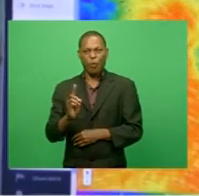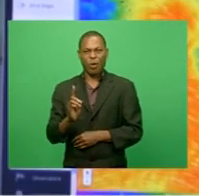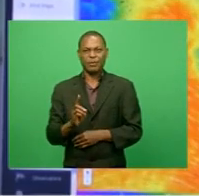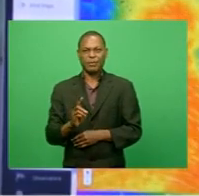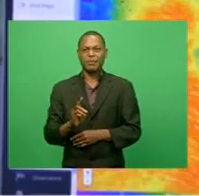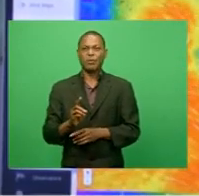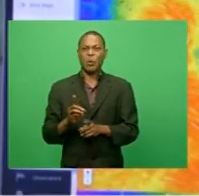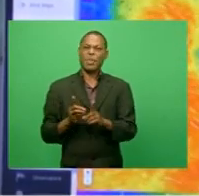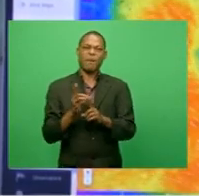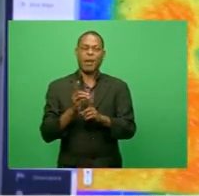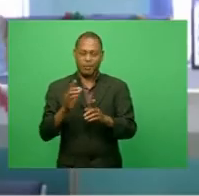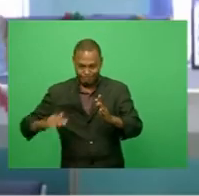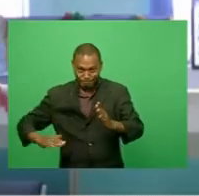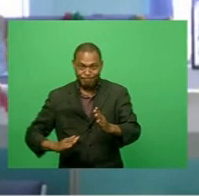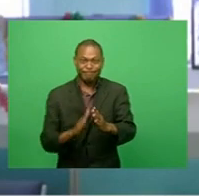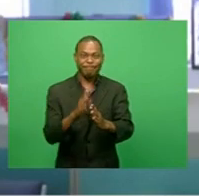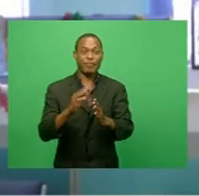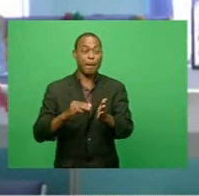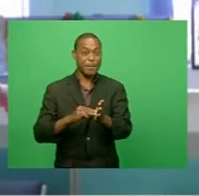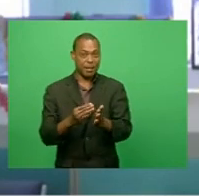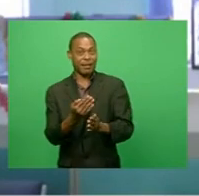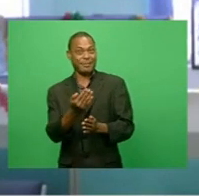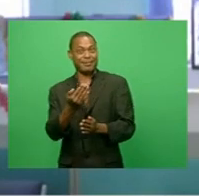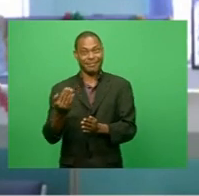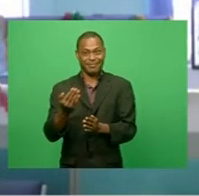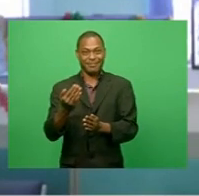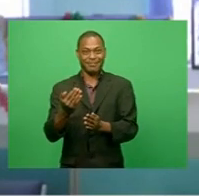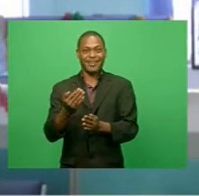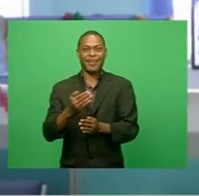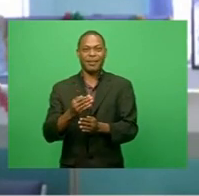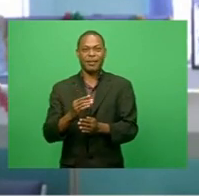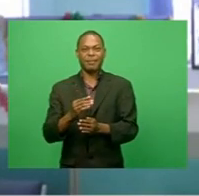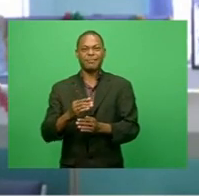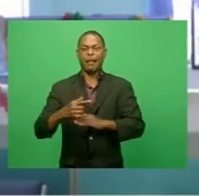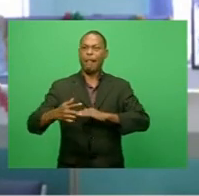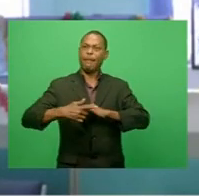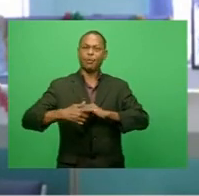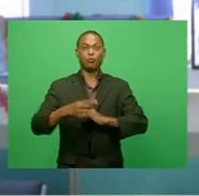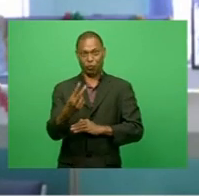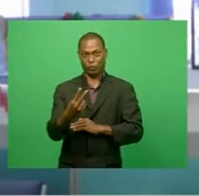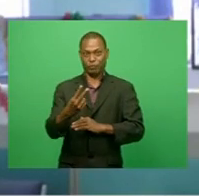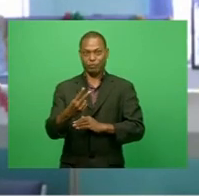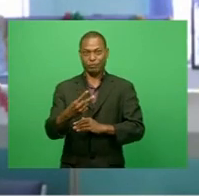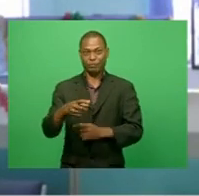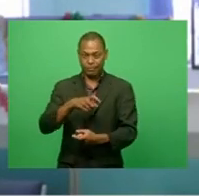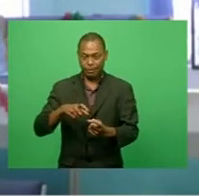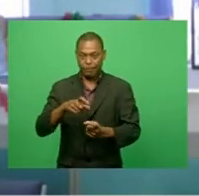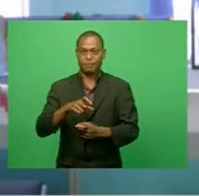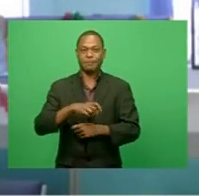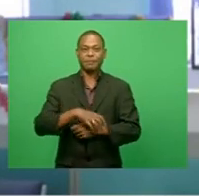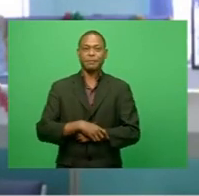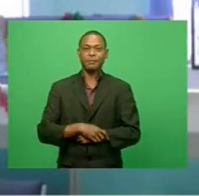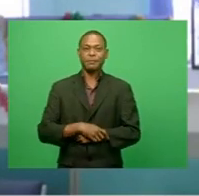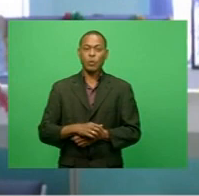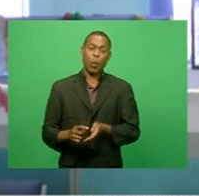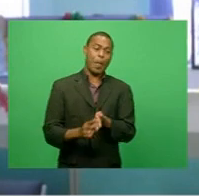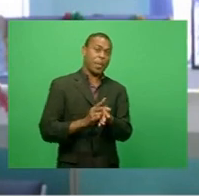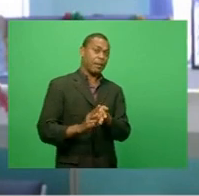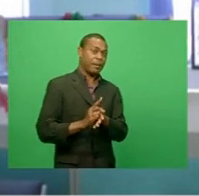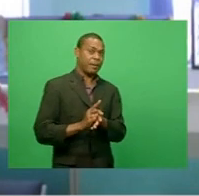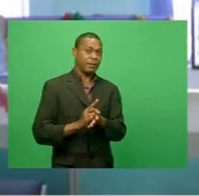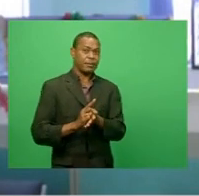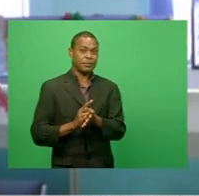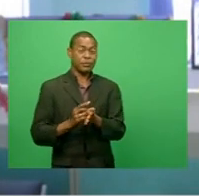develop. By later Monday, we expect the system to most probably become a Category 2. And later on Tuesday, the